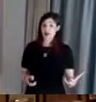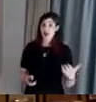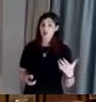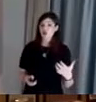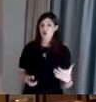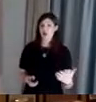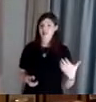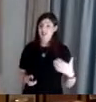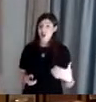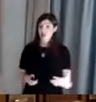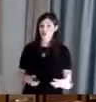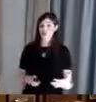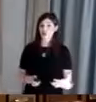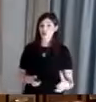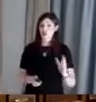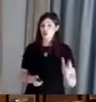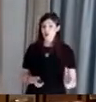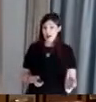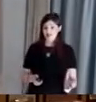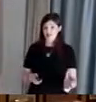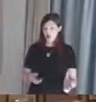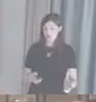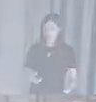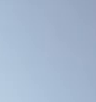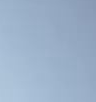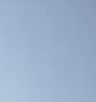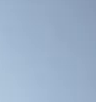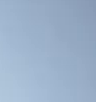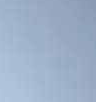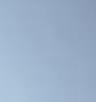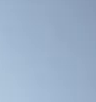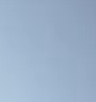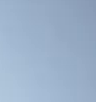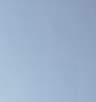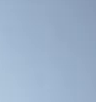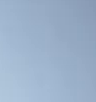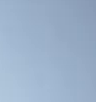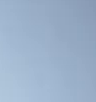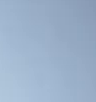think about how you can utilize cloud infrastructure to get past that problem.